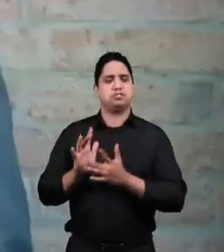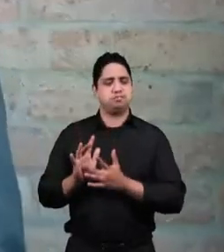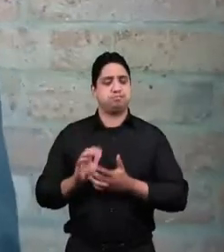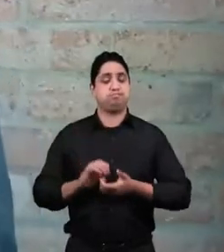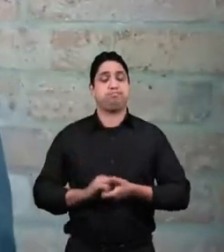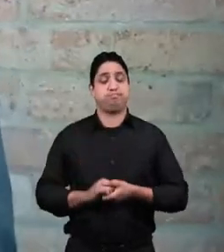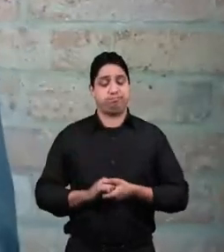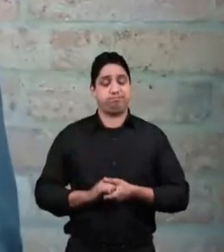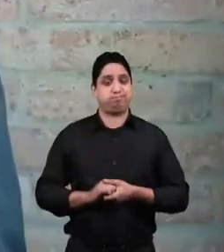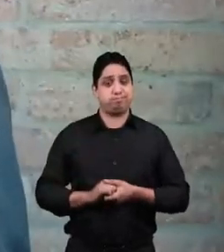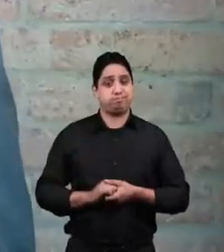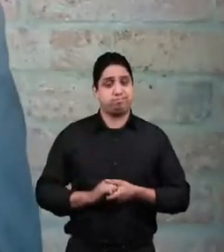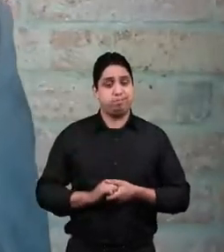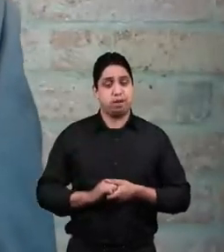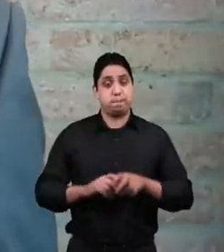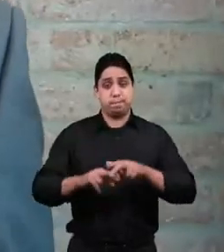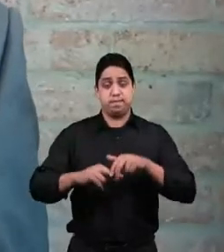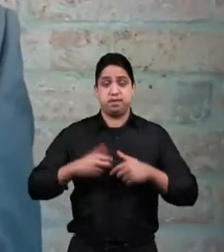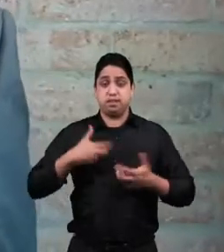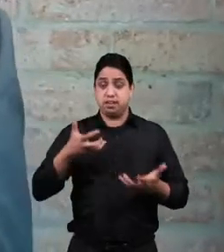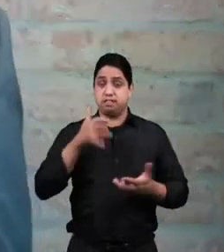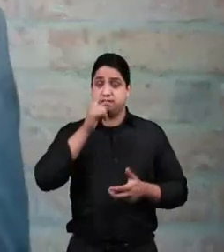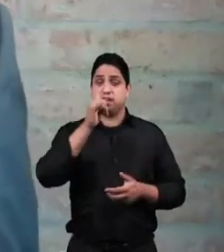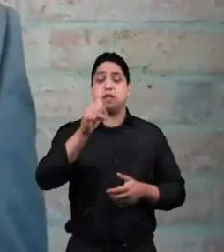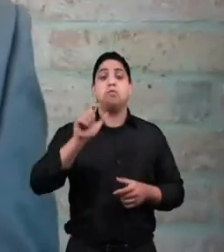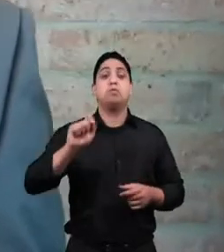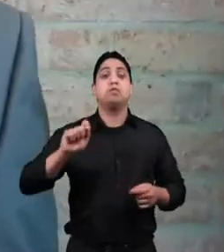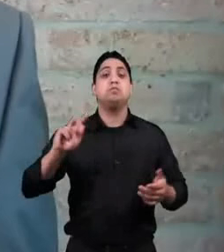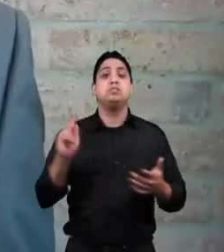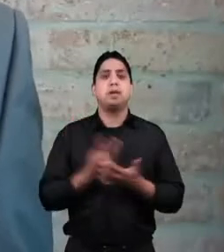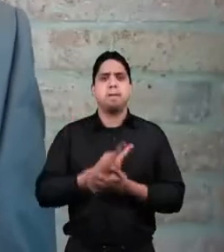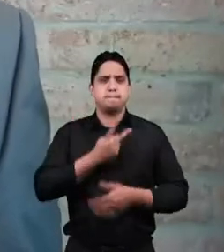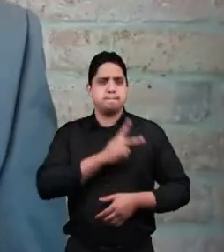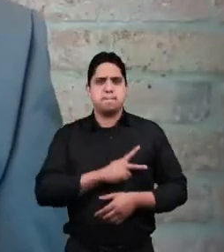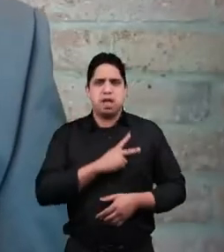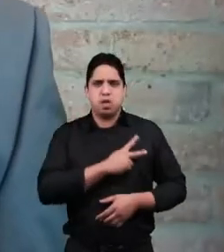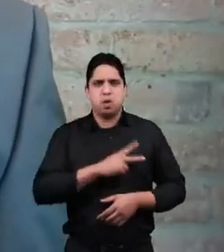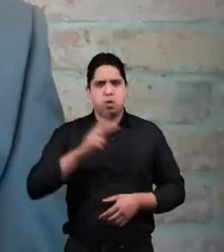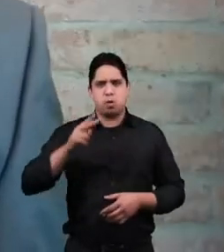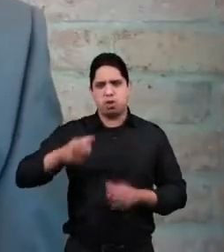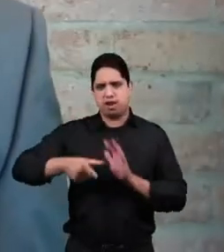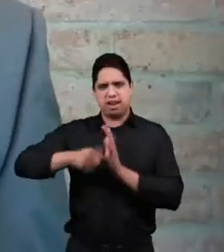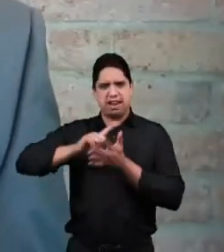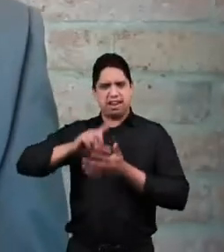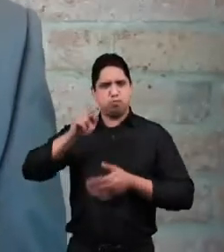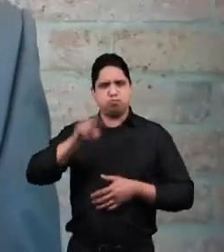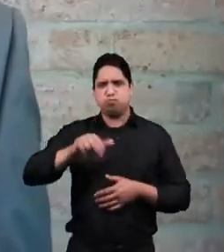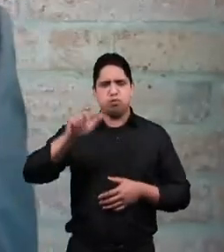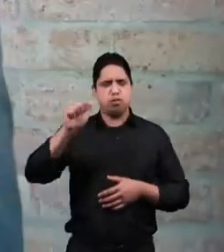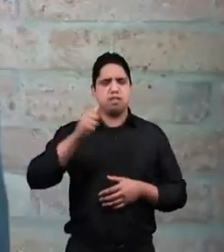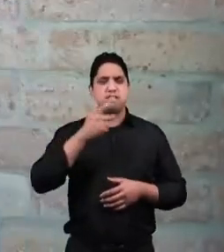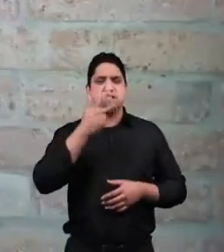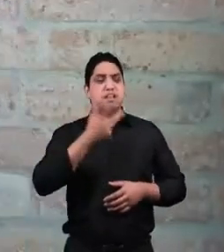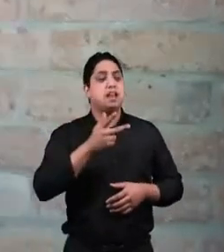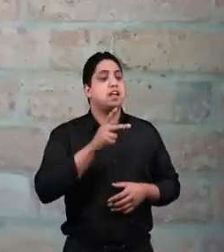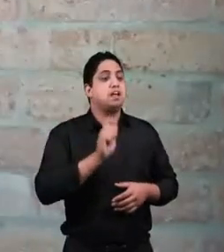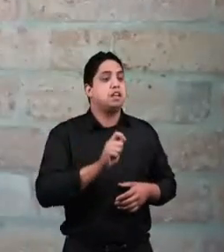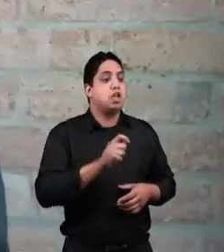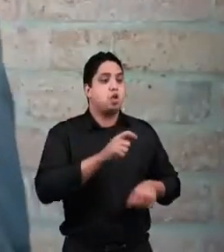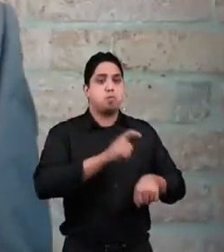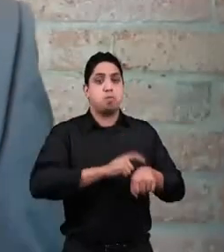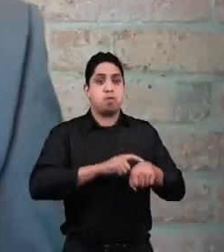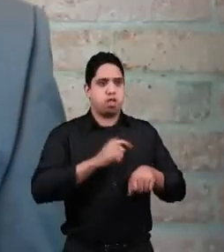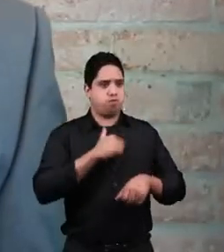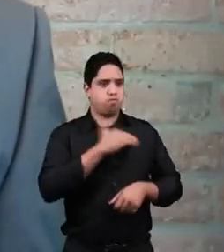and it is interesting that I would like to tell you, brethren, that Paul never